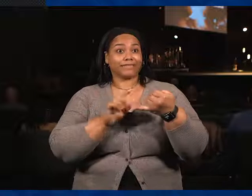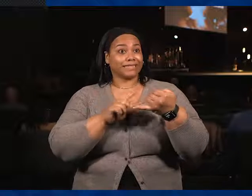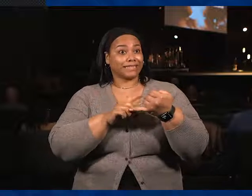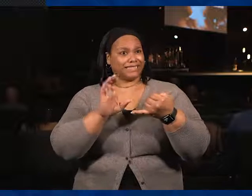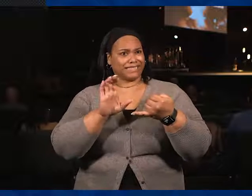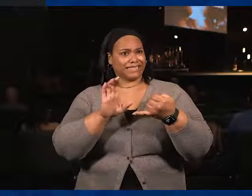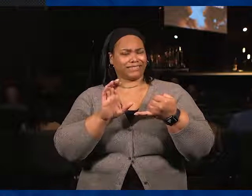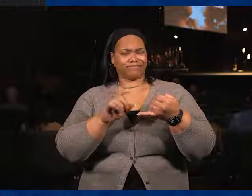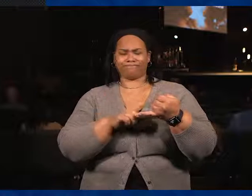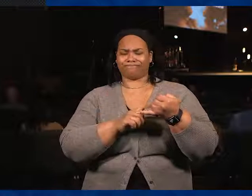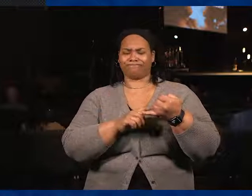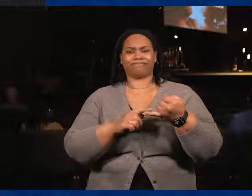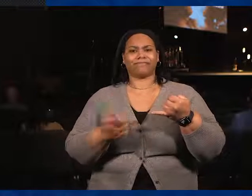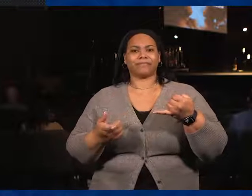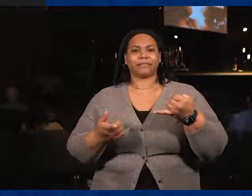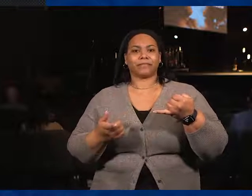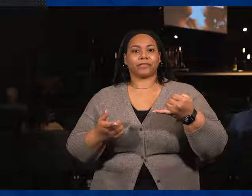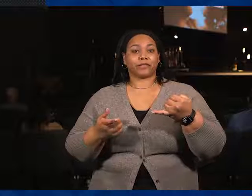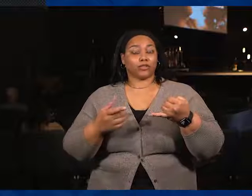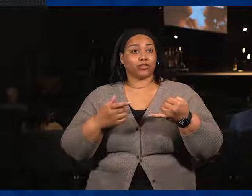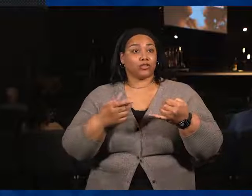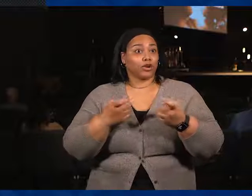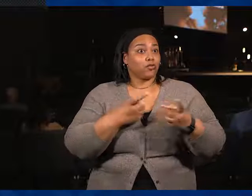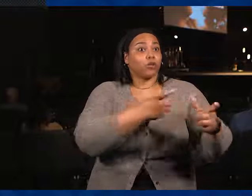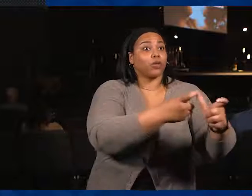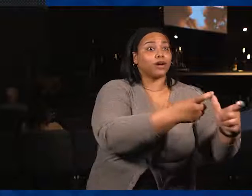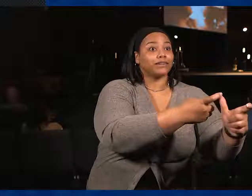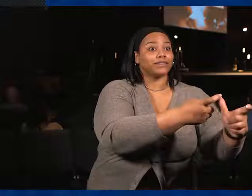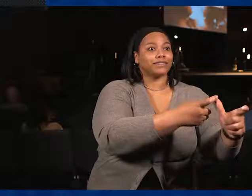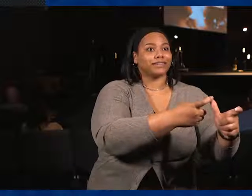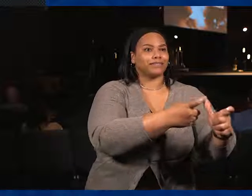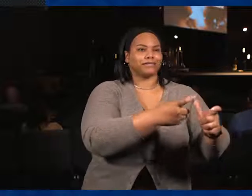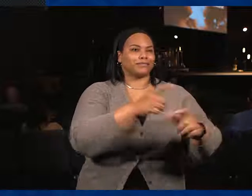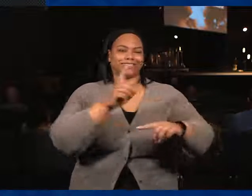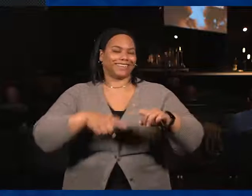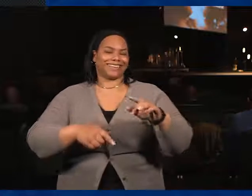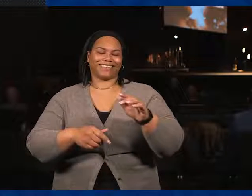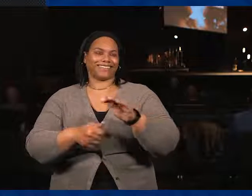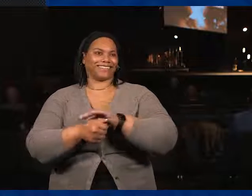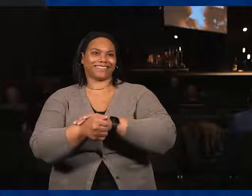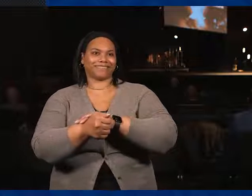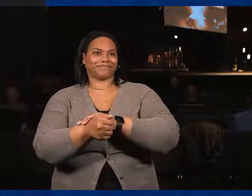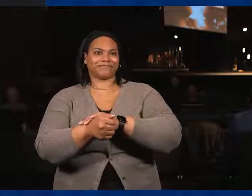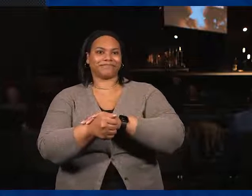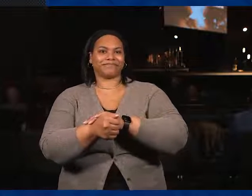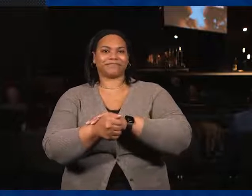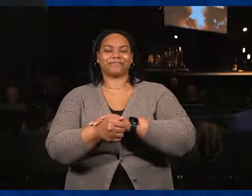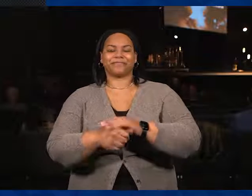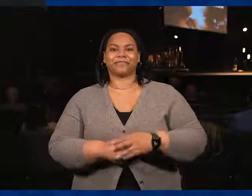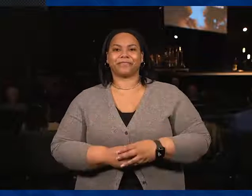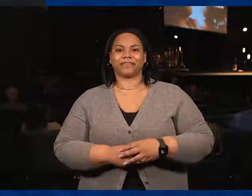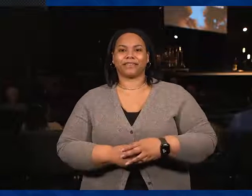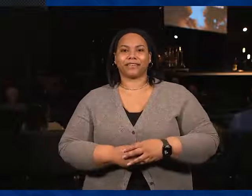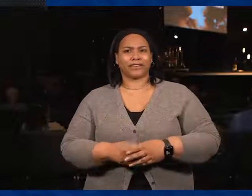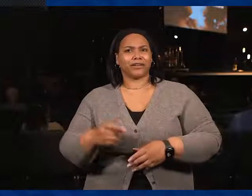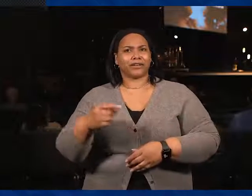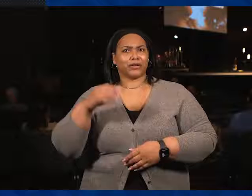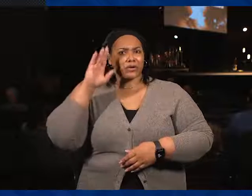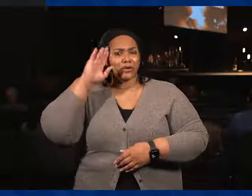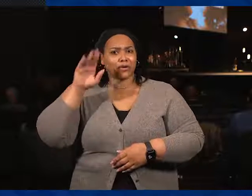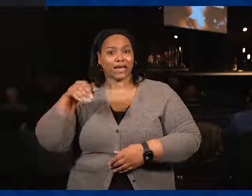answer. Because there's some things you can run from, but you can't hide. Listen, how many of you all know if you've lived long